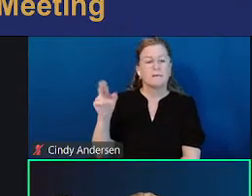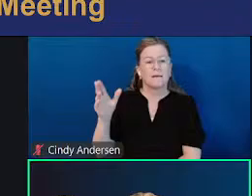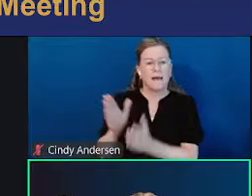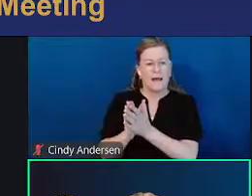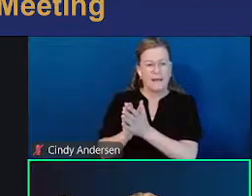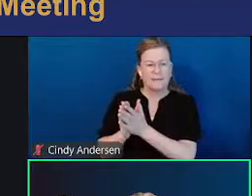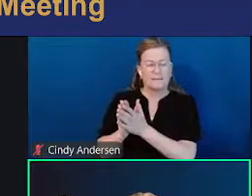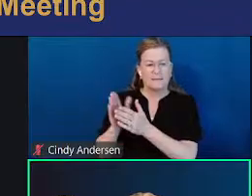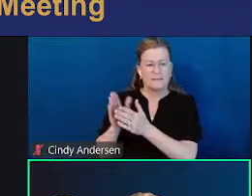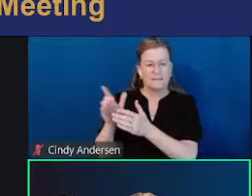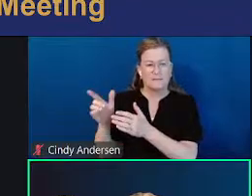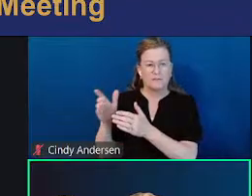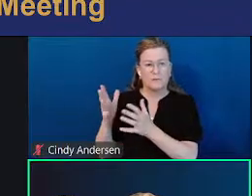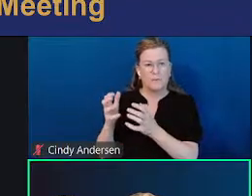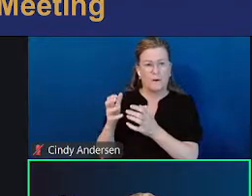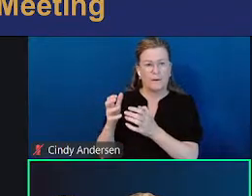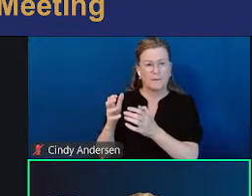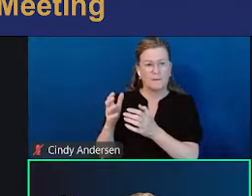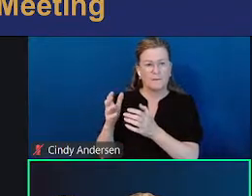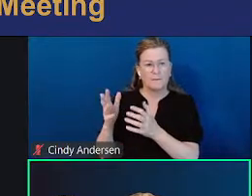for